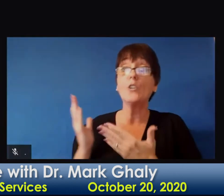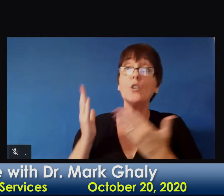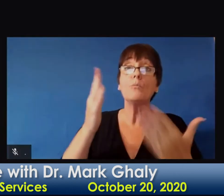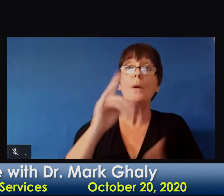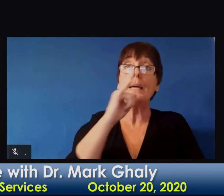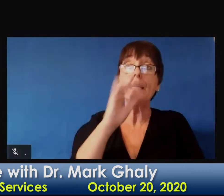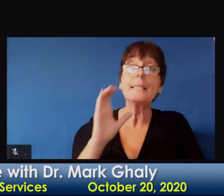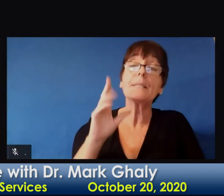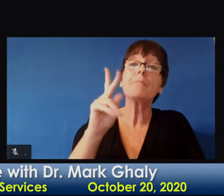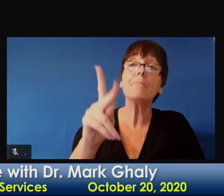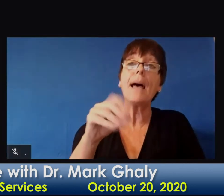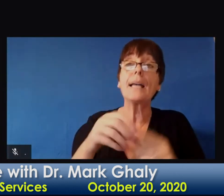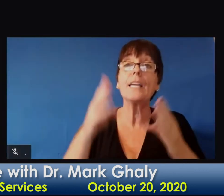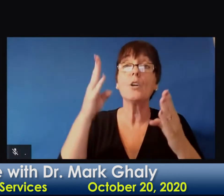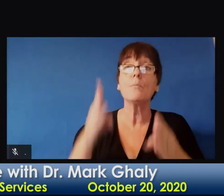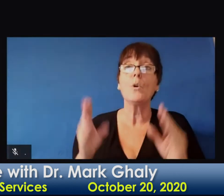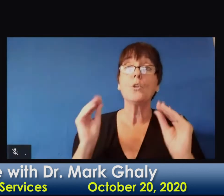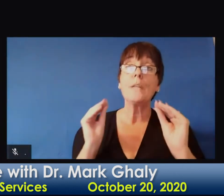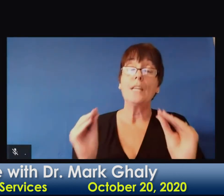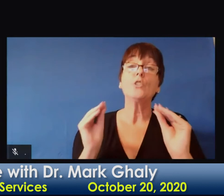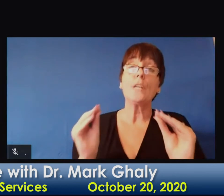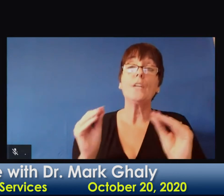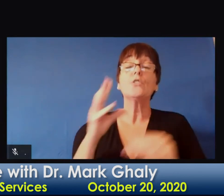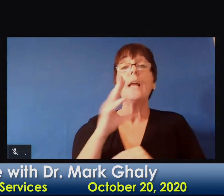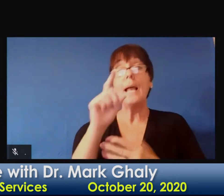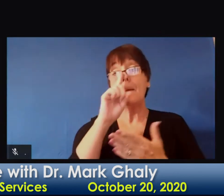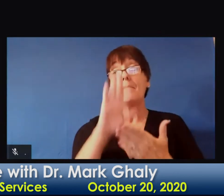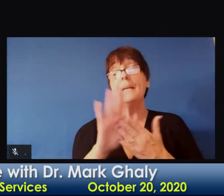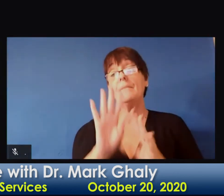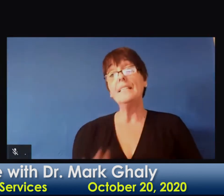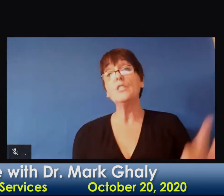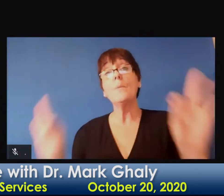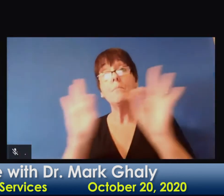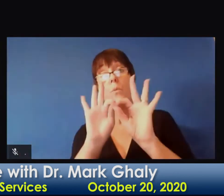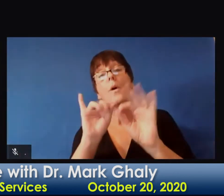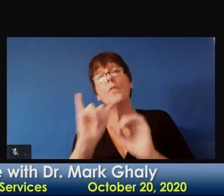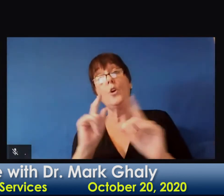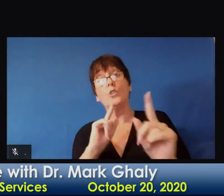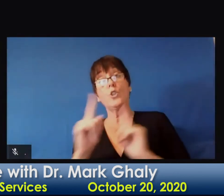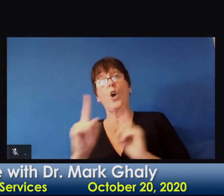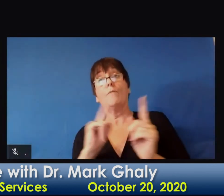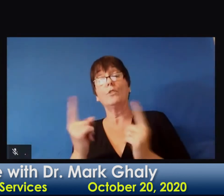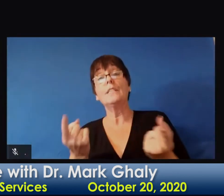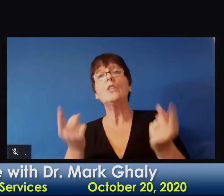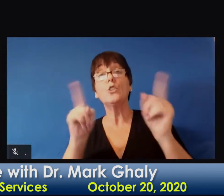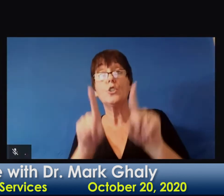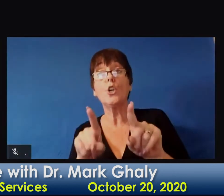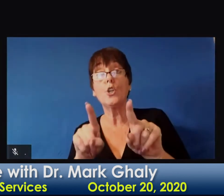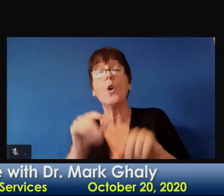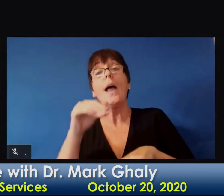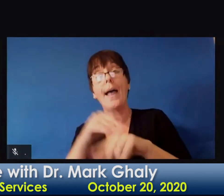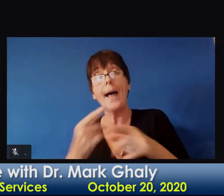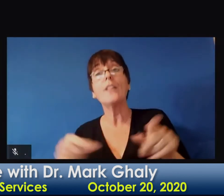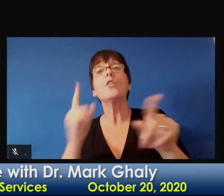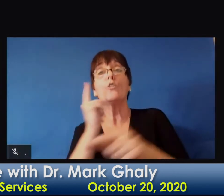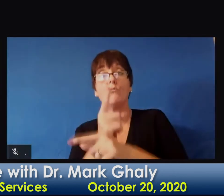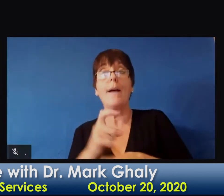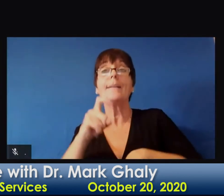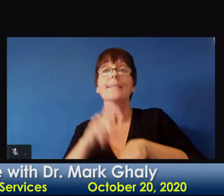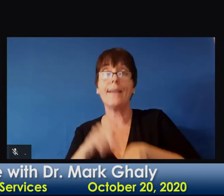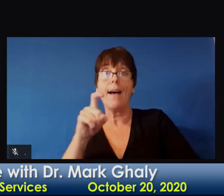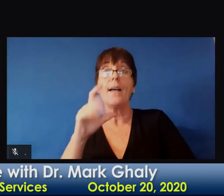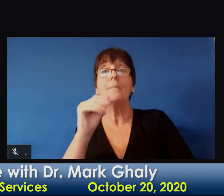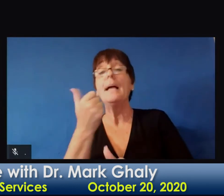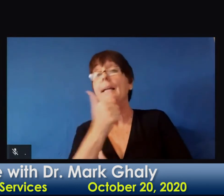back in-person education, and believe that it's important that those conversations occur at the right time, and that